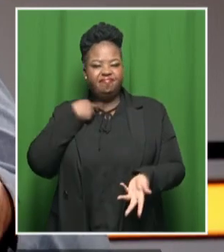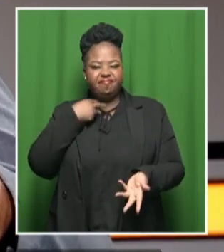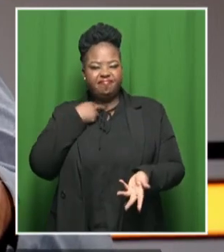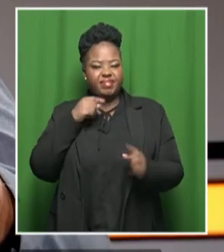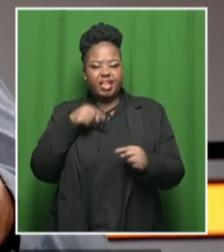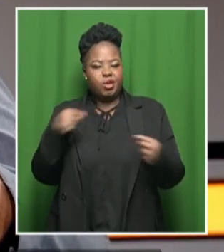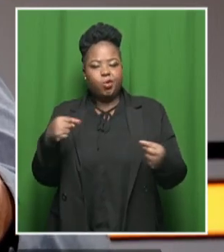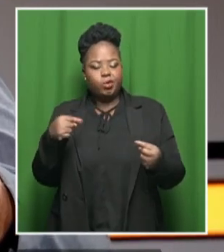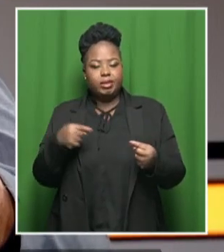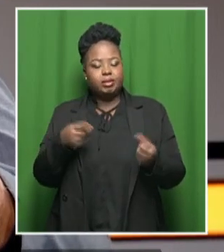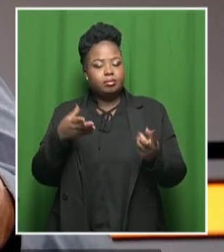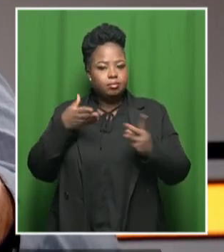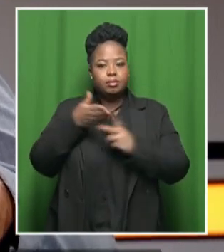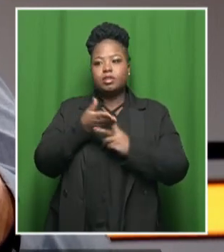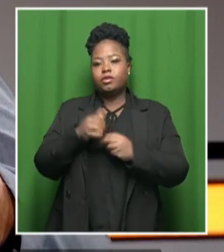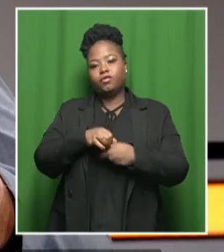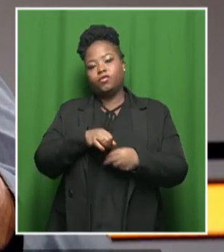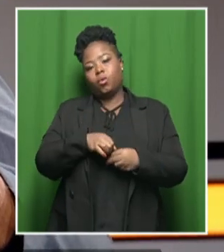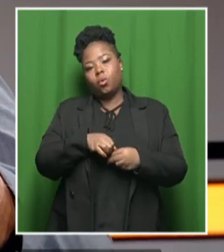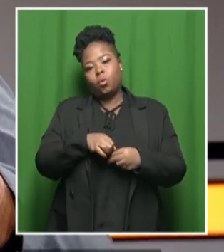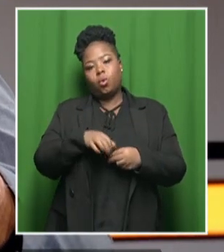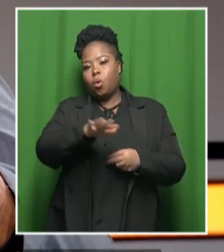for the